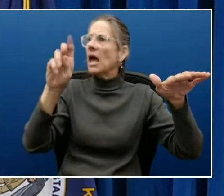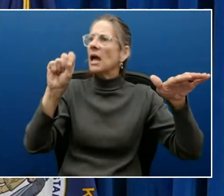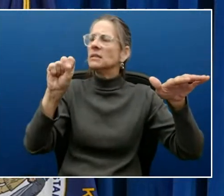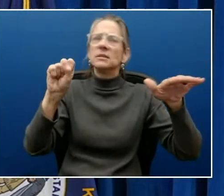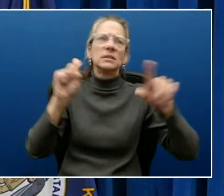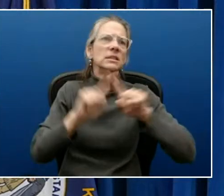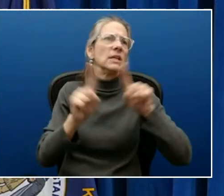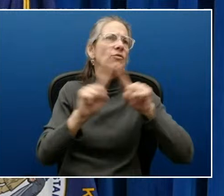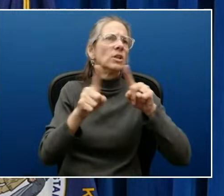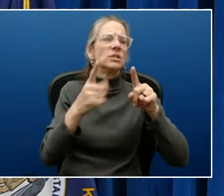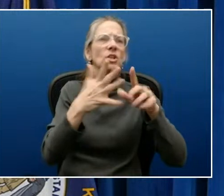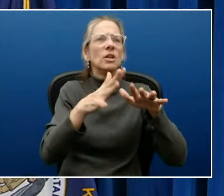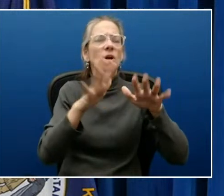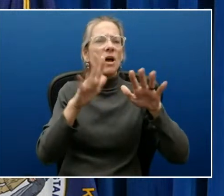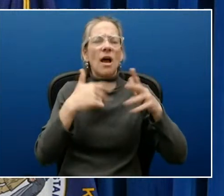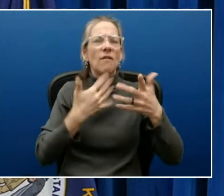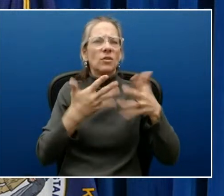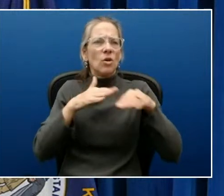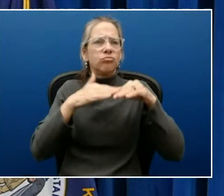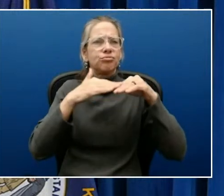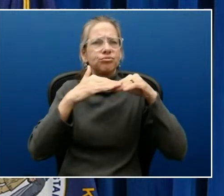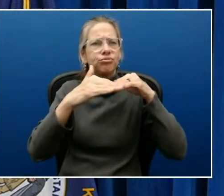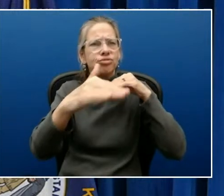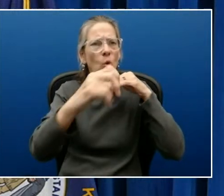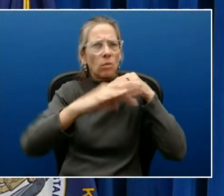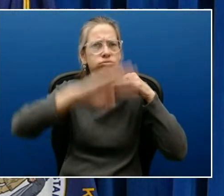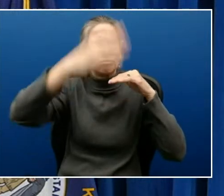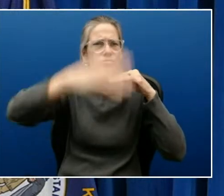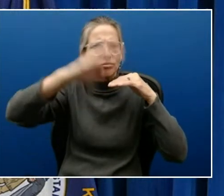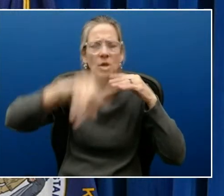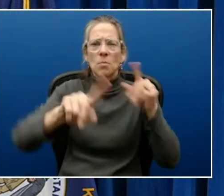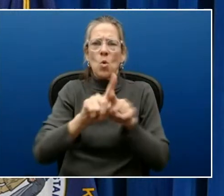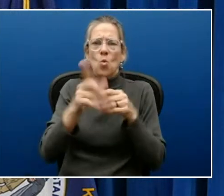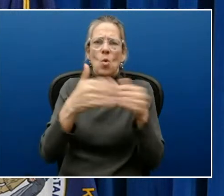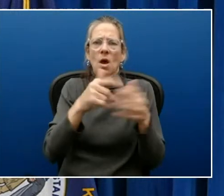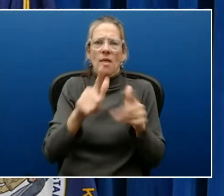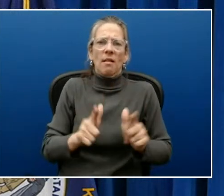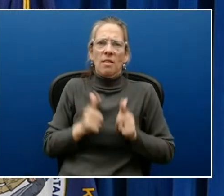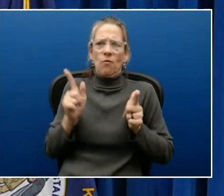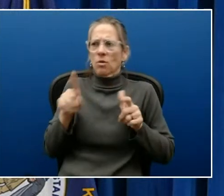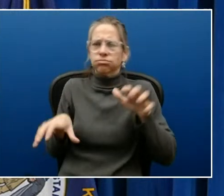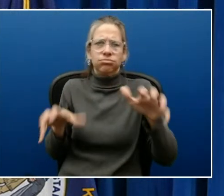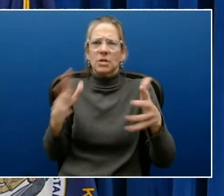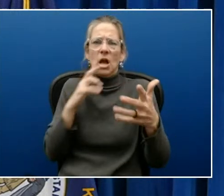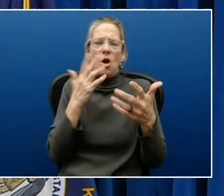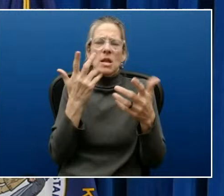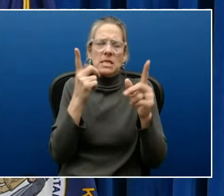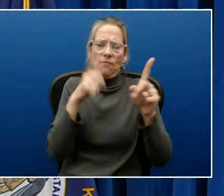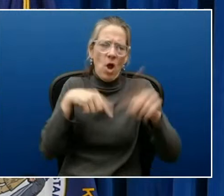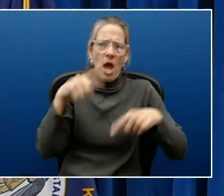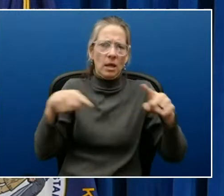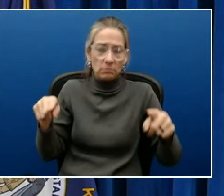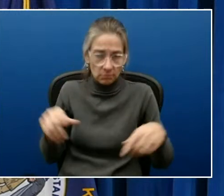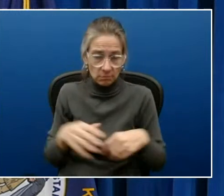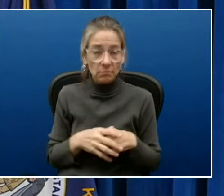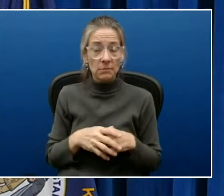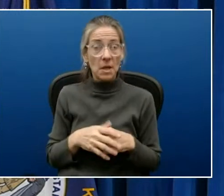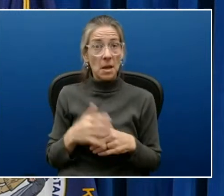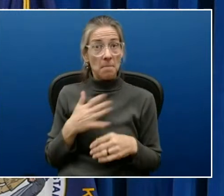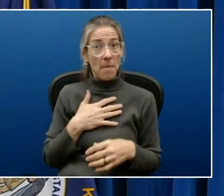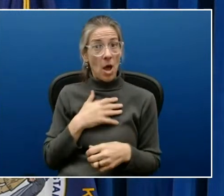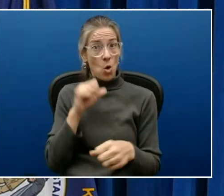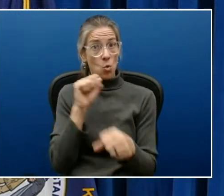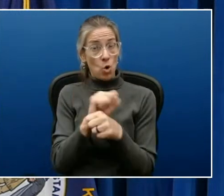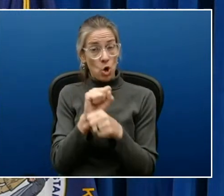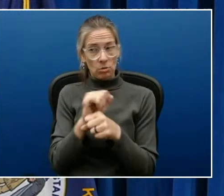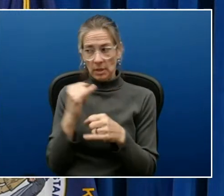prairie. I do consider myself a writer of place, but my work for the last 3 decades has been focused largely